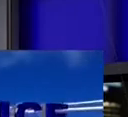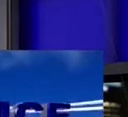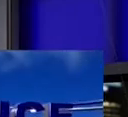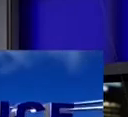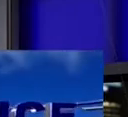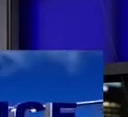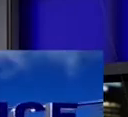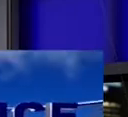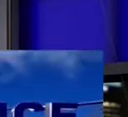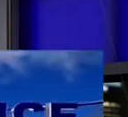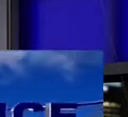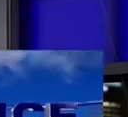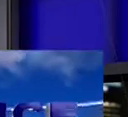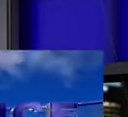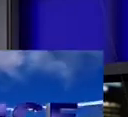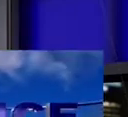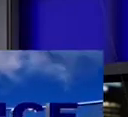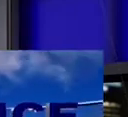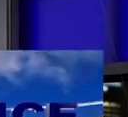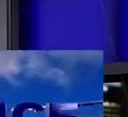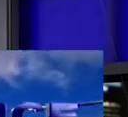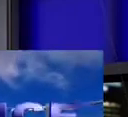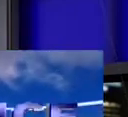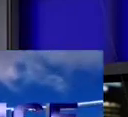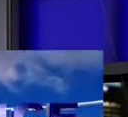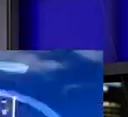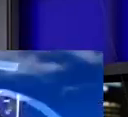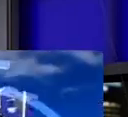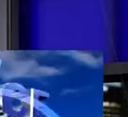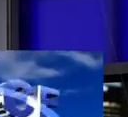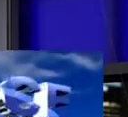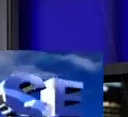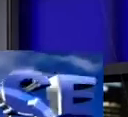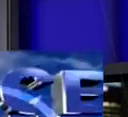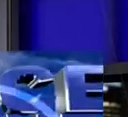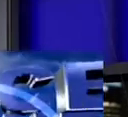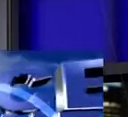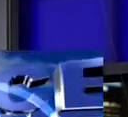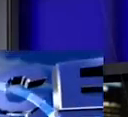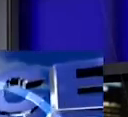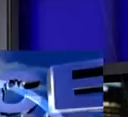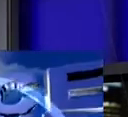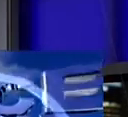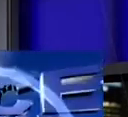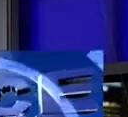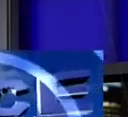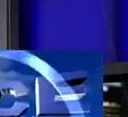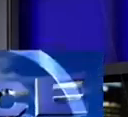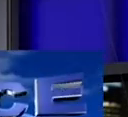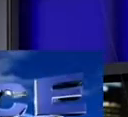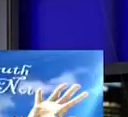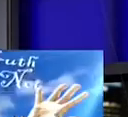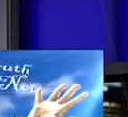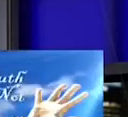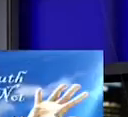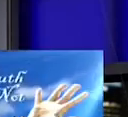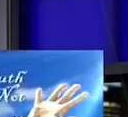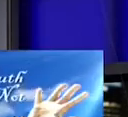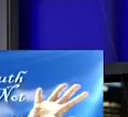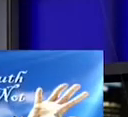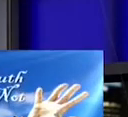hwe idumedi na ye kan wo se twere kunkun no ye kan krofo bi ho asem aye beri afo